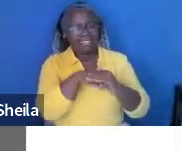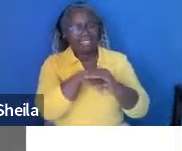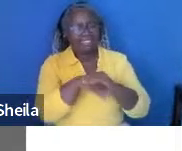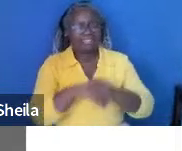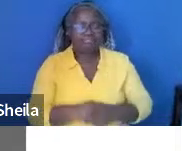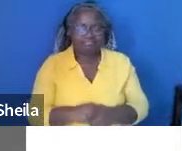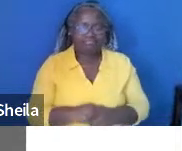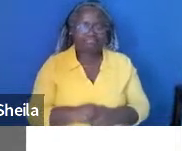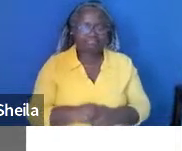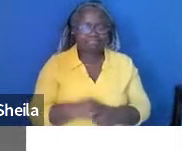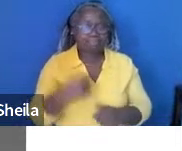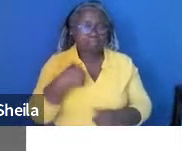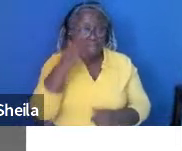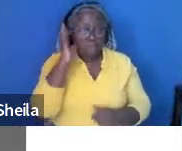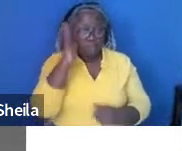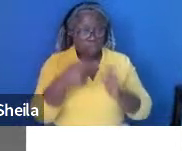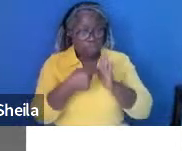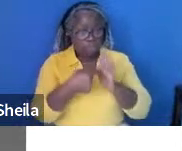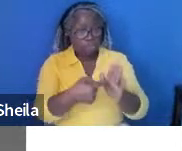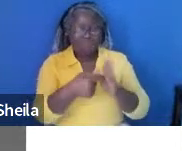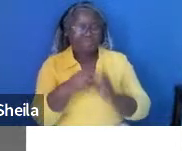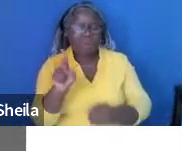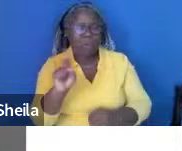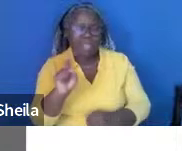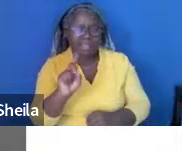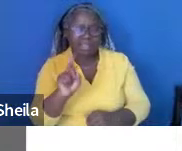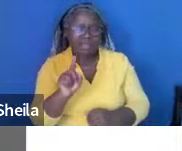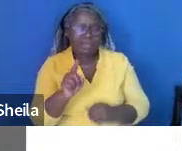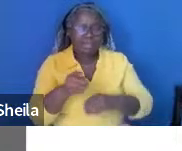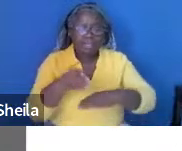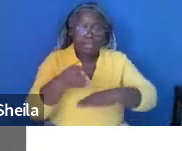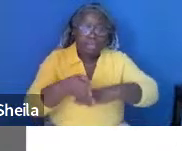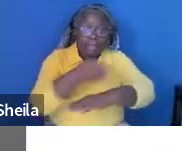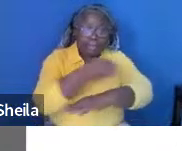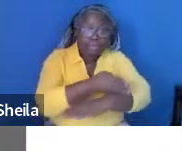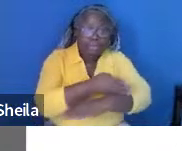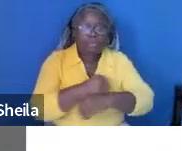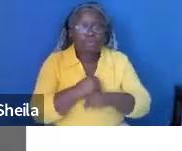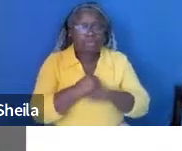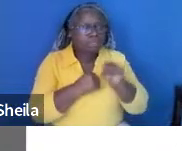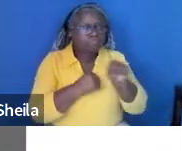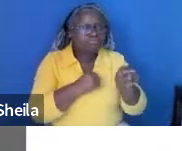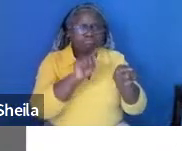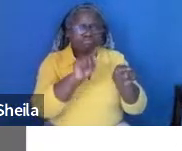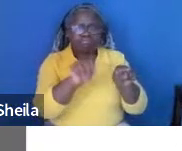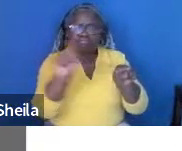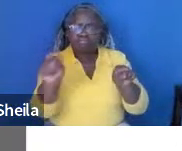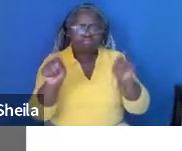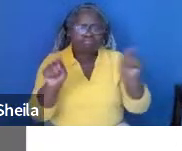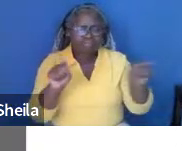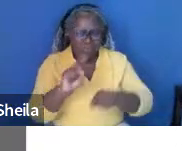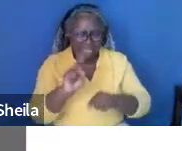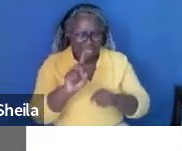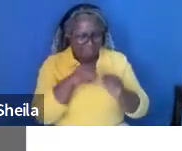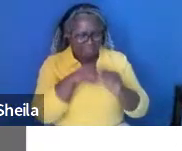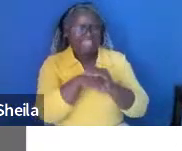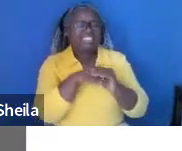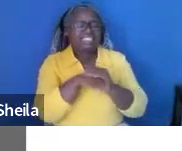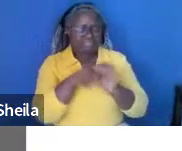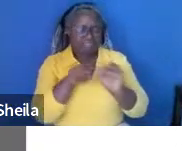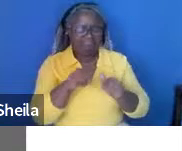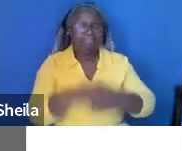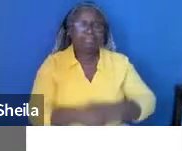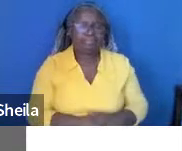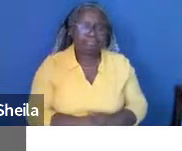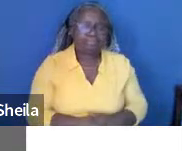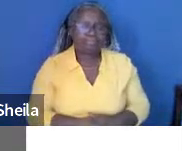in the journey of getting better at accessibility. So with that, I'm going to move on to, I've got